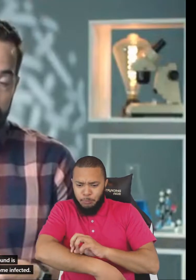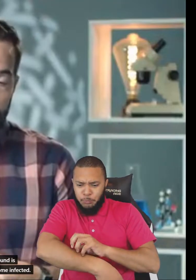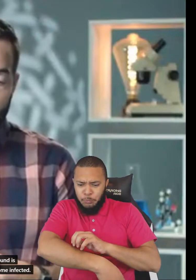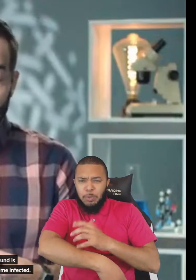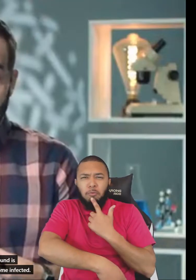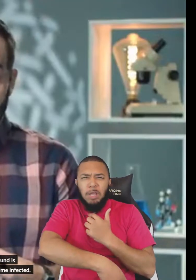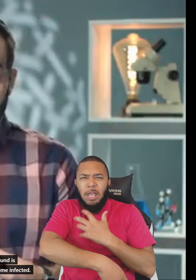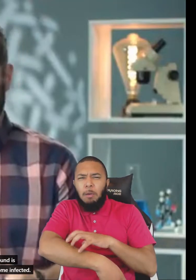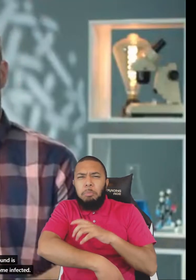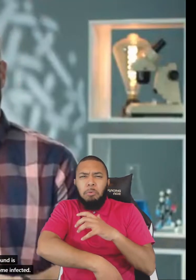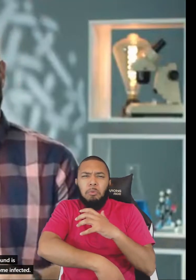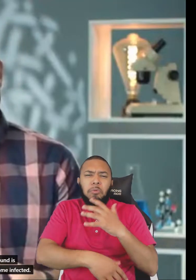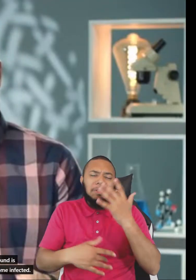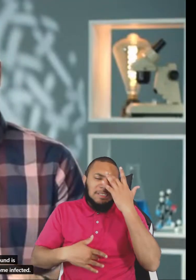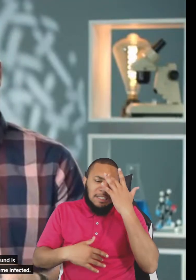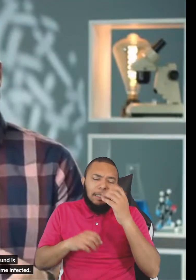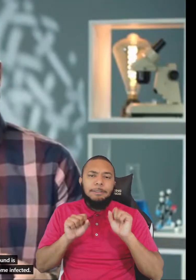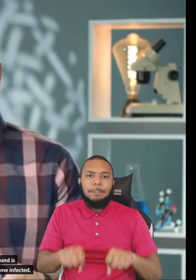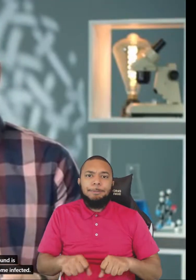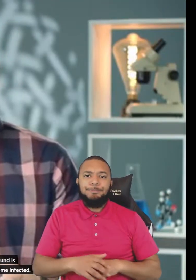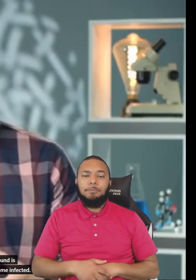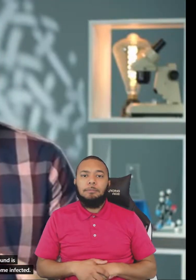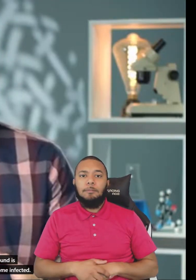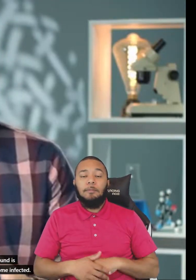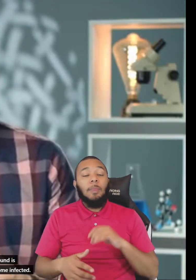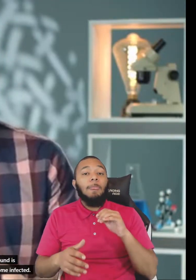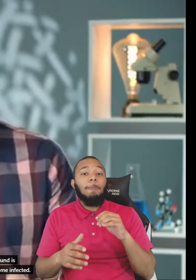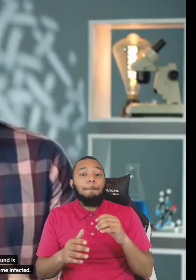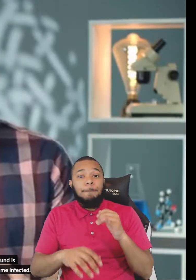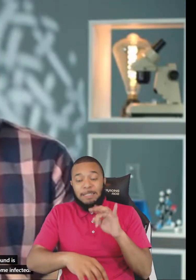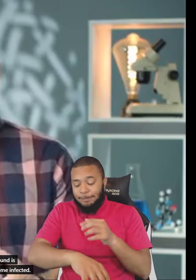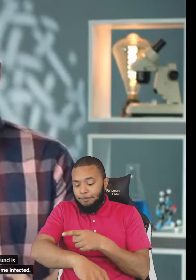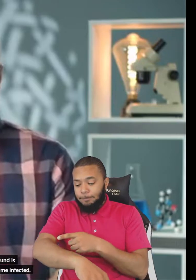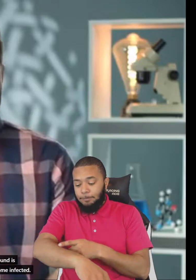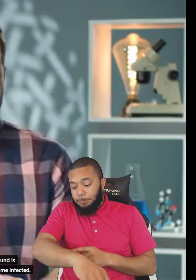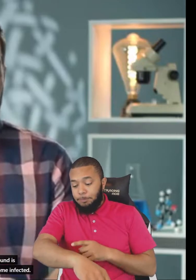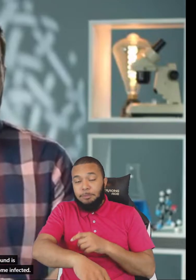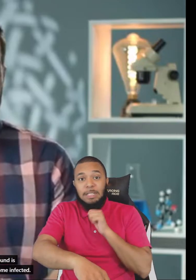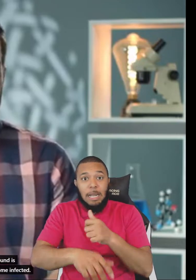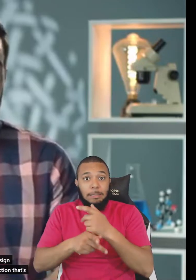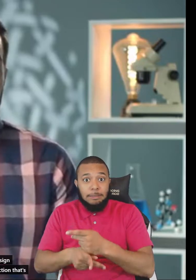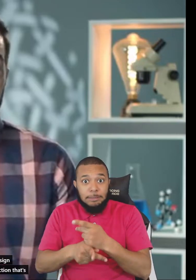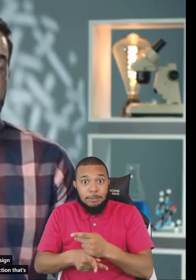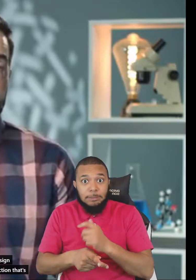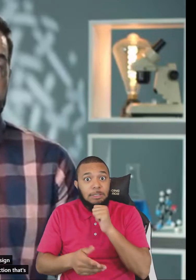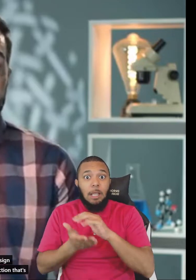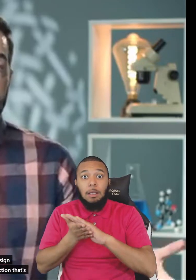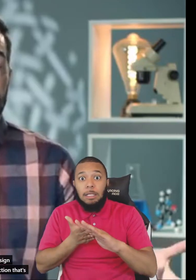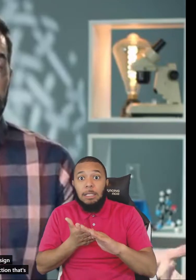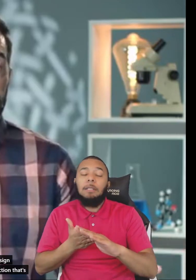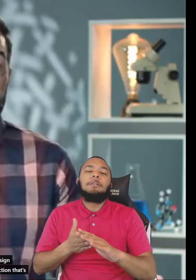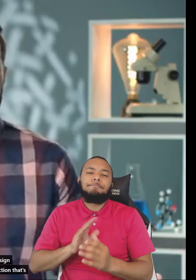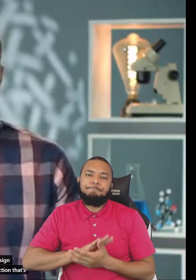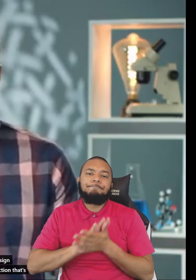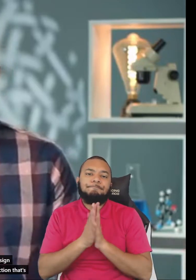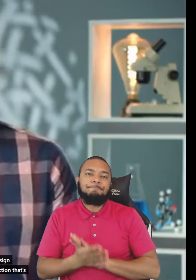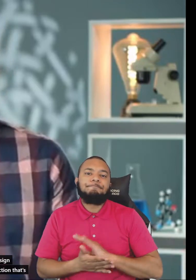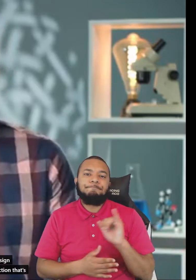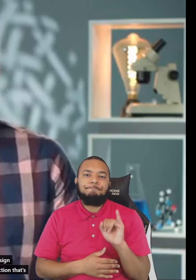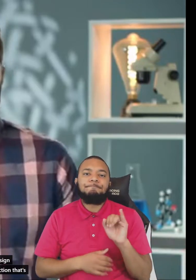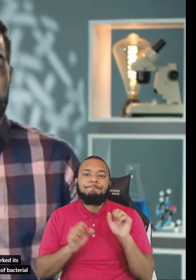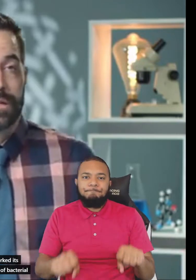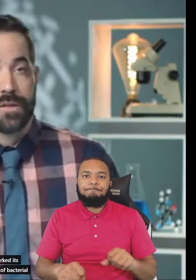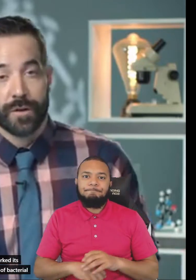area. So that's if a wound is not kept clean, then it can become infected, and that infection is a sign of it's usually a